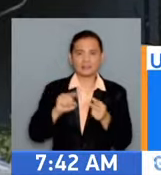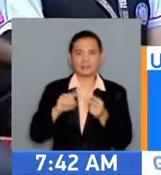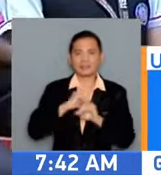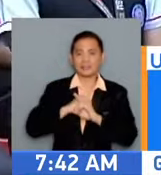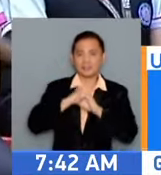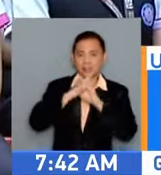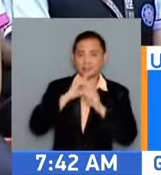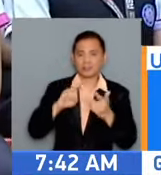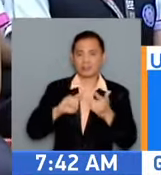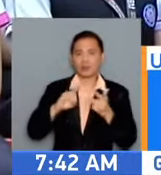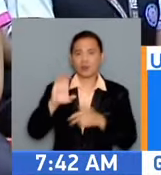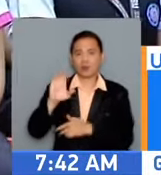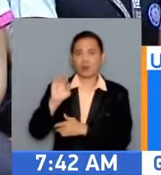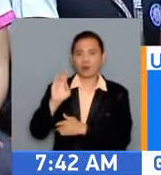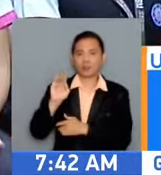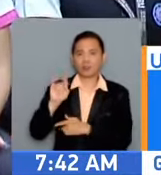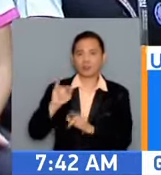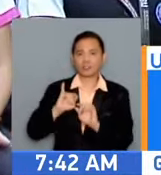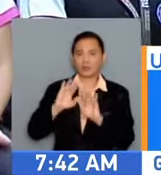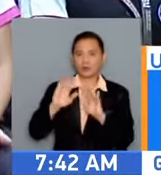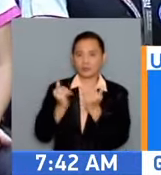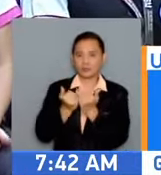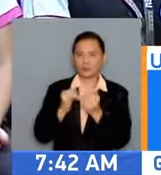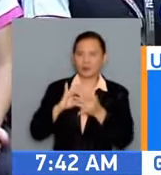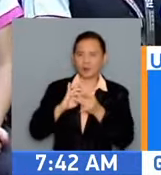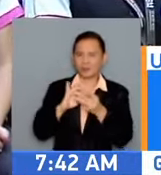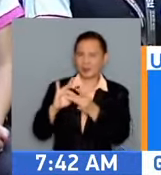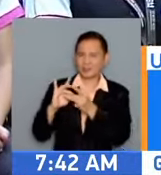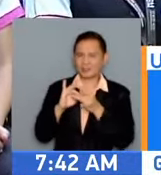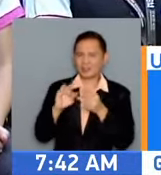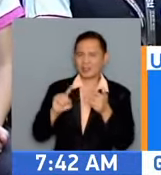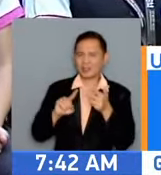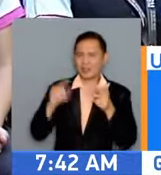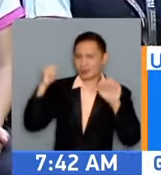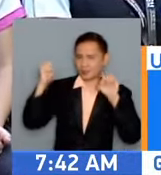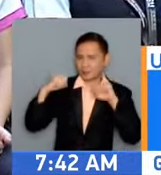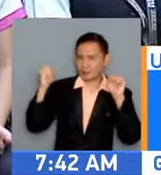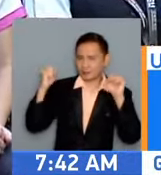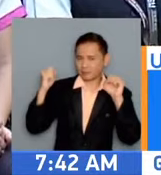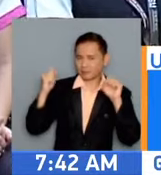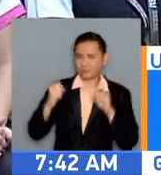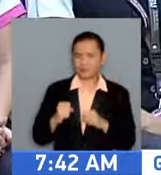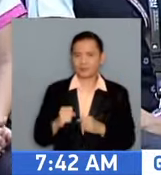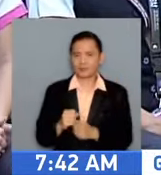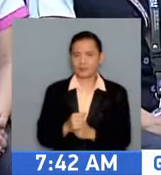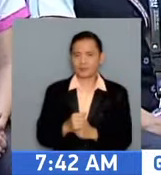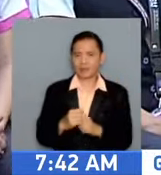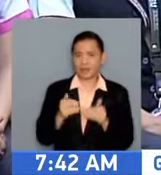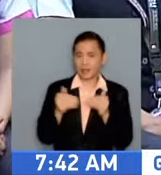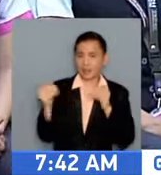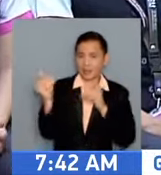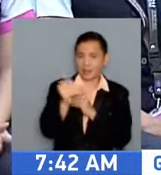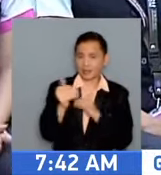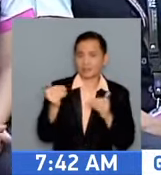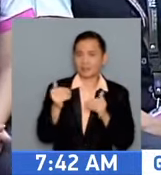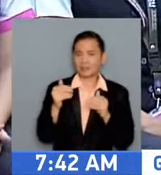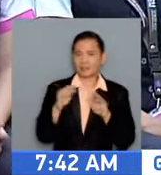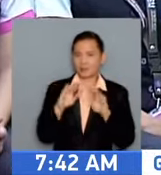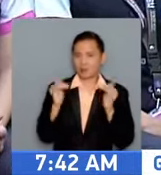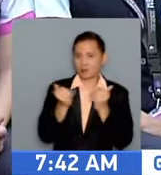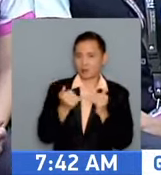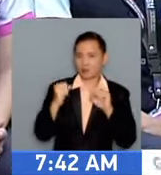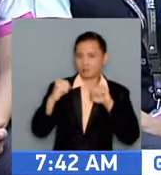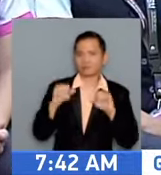Yeah. Or rather, I think this is cooperation. Tama, sir, no? Cooperation. Enhanced Defense Cooperation Agreement. All right. Yeah, nakalagay okay. dito